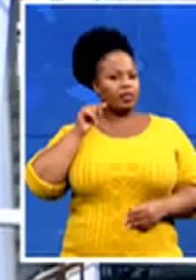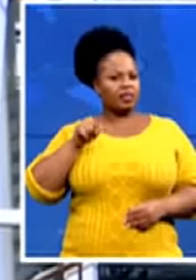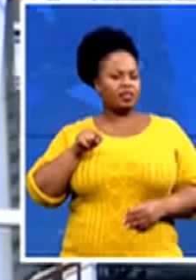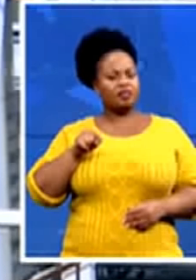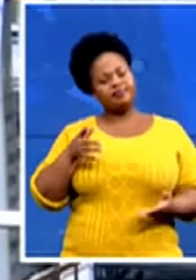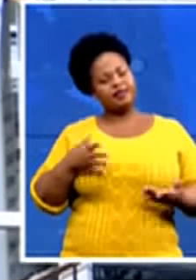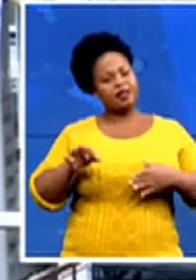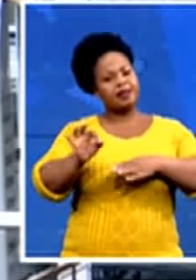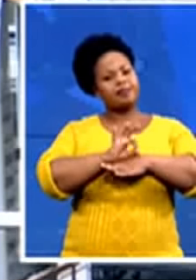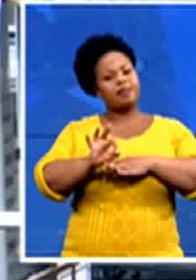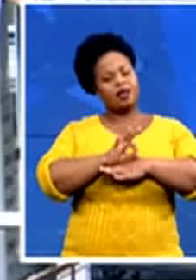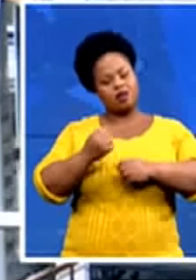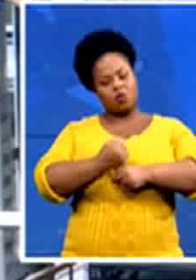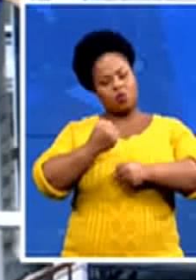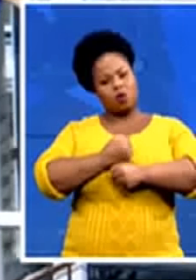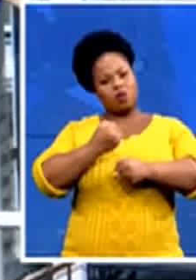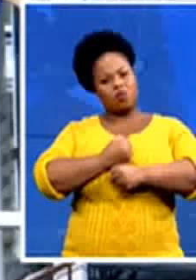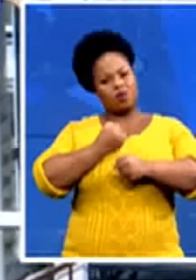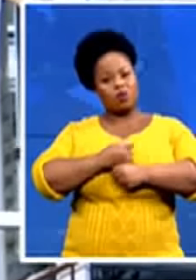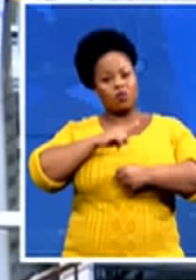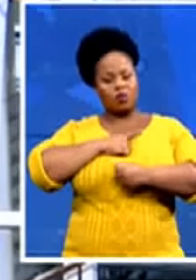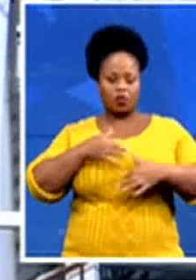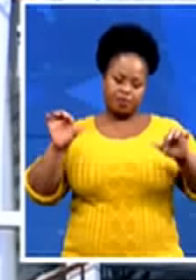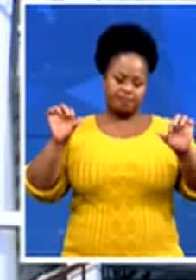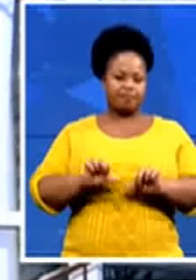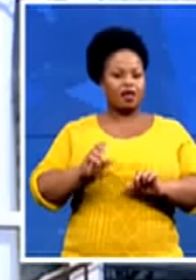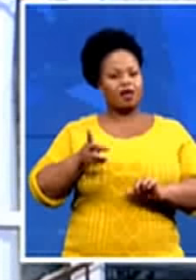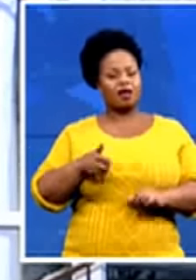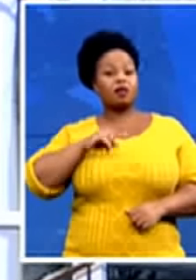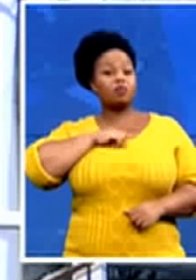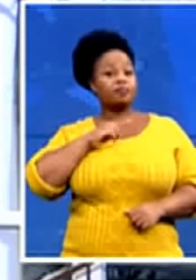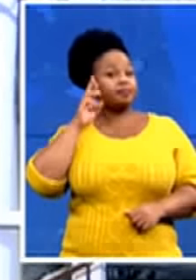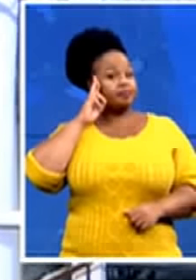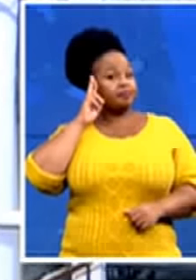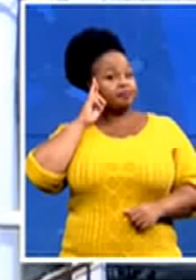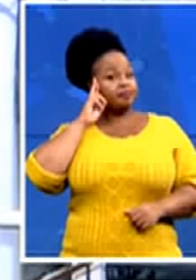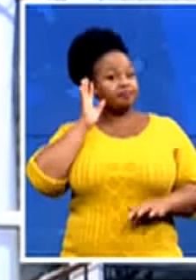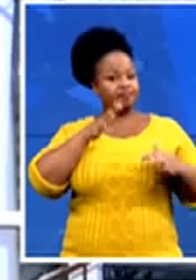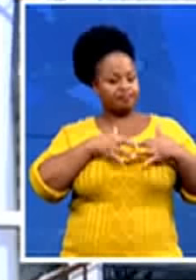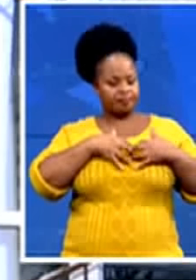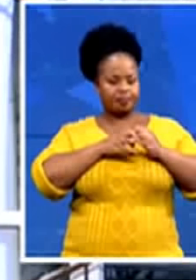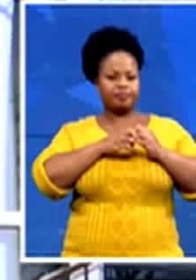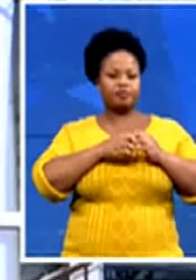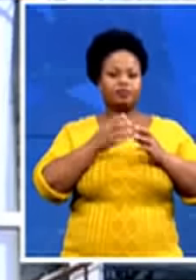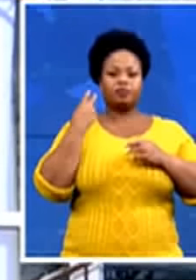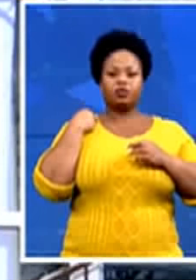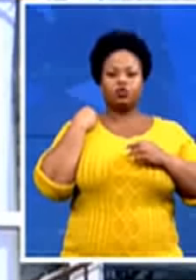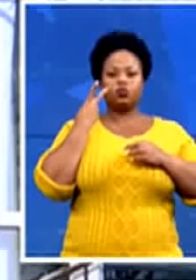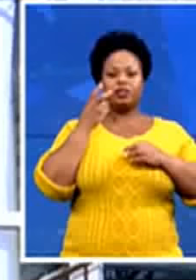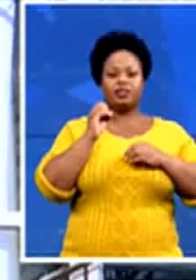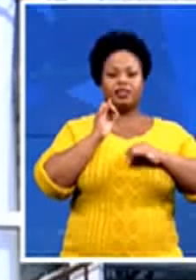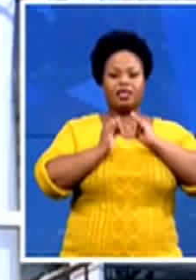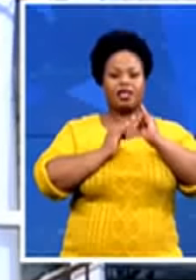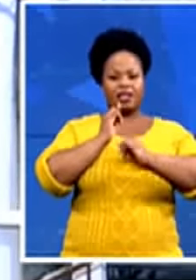around a comeback. You'd remember that it was formed in 2011. They contested the